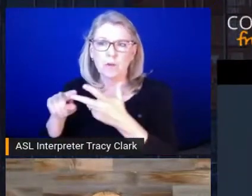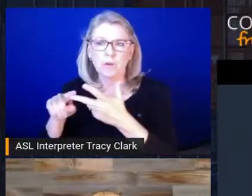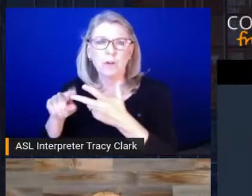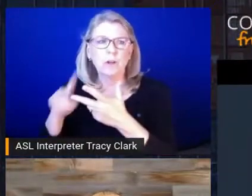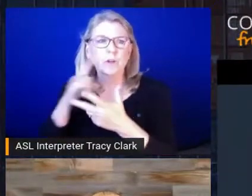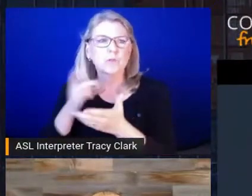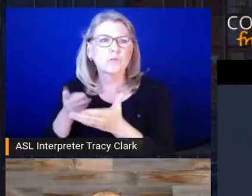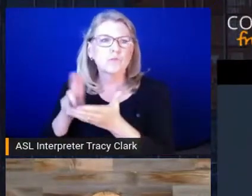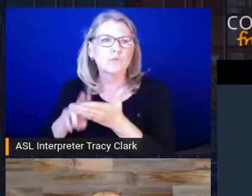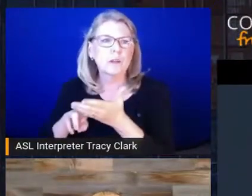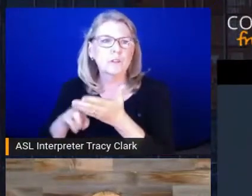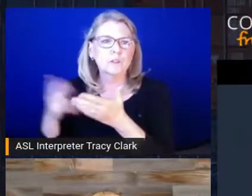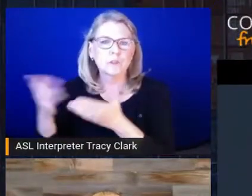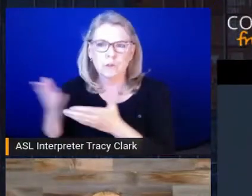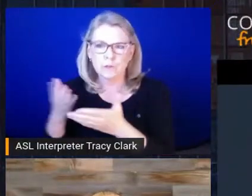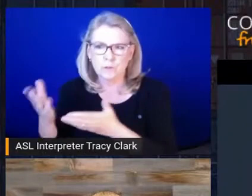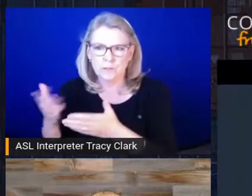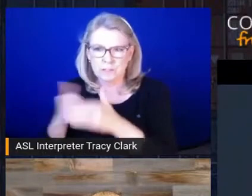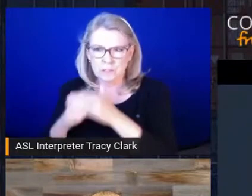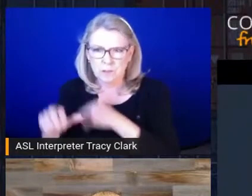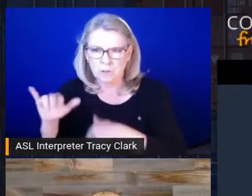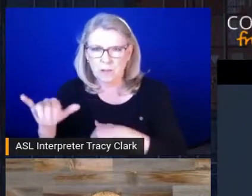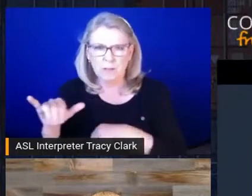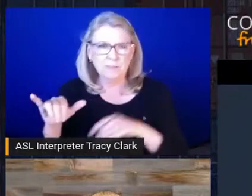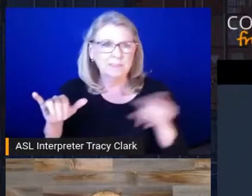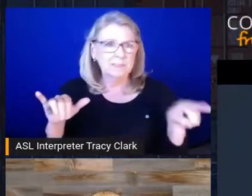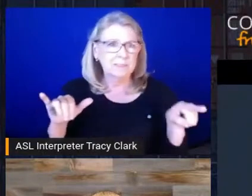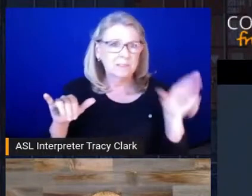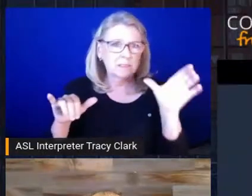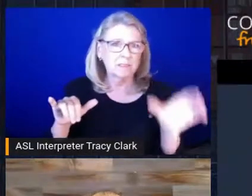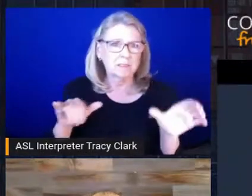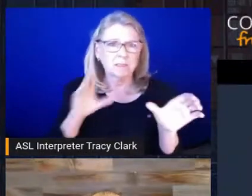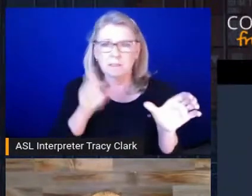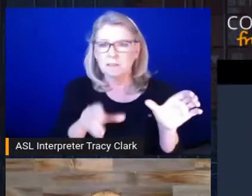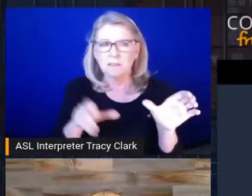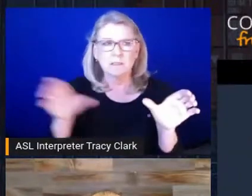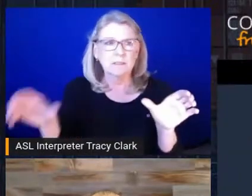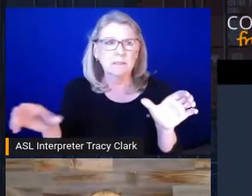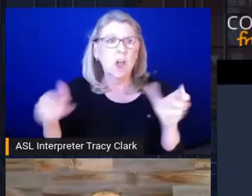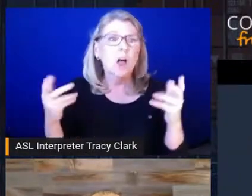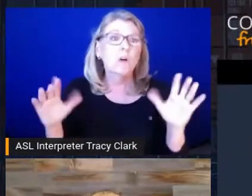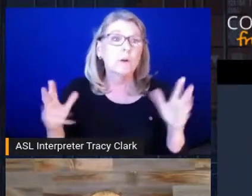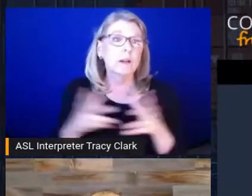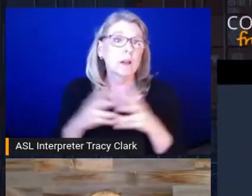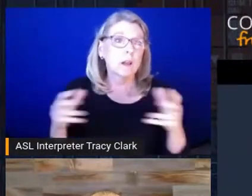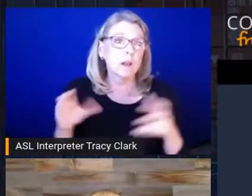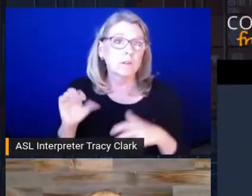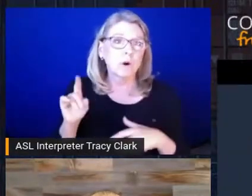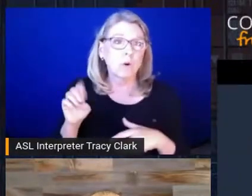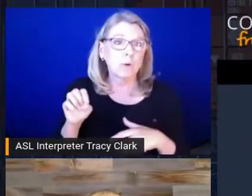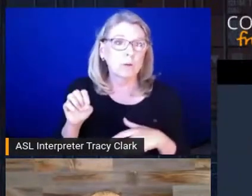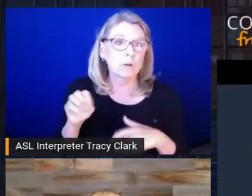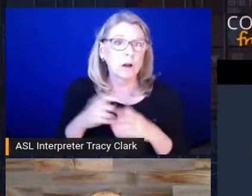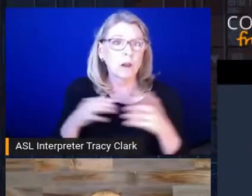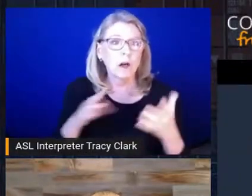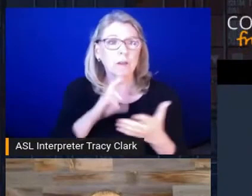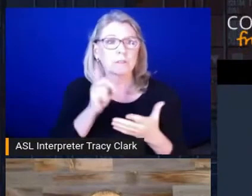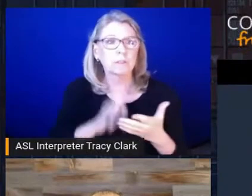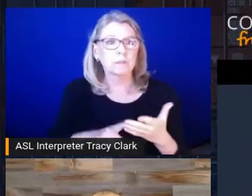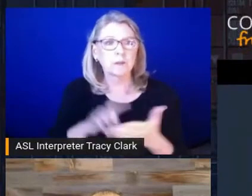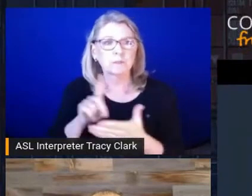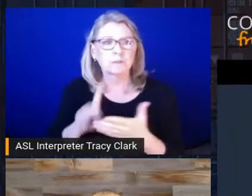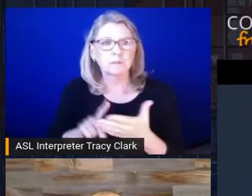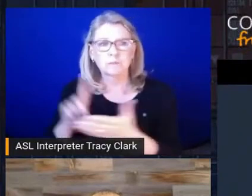is already quite a bit of code or quite a bit of configuration. But also, let's look at the more problematic and kind of error-prone parts of